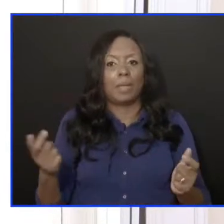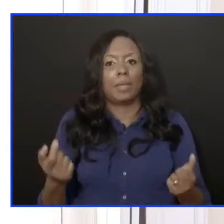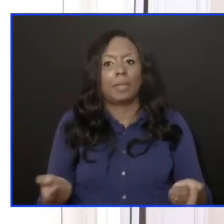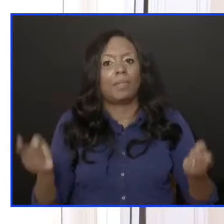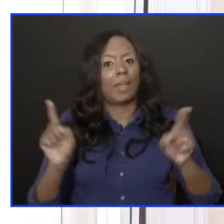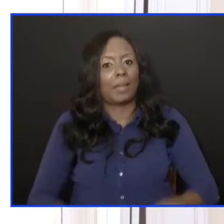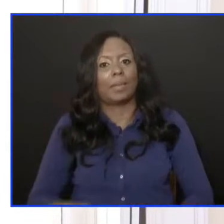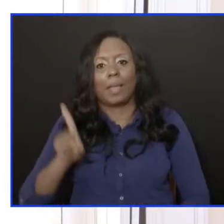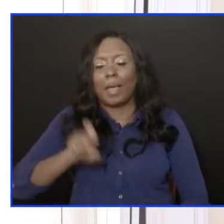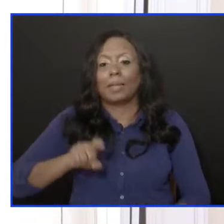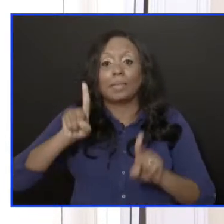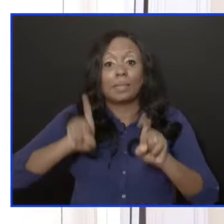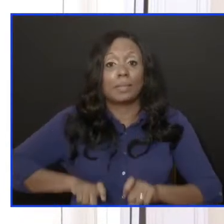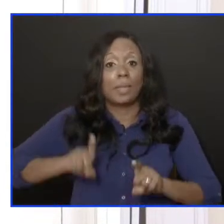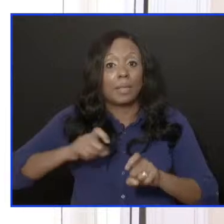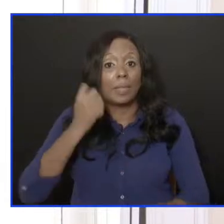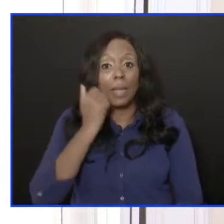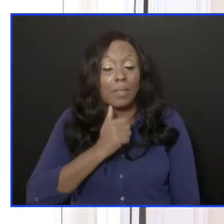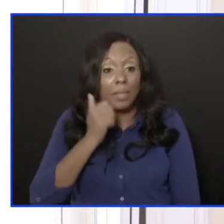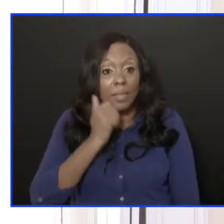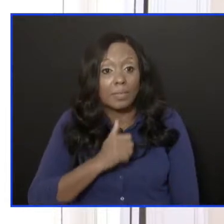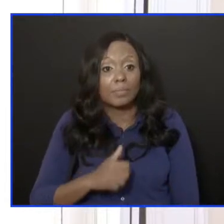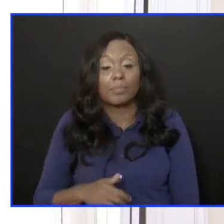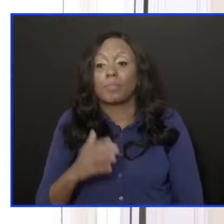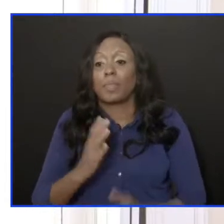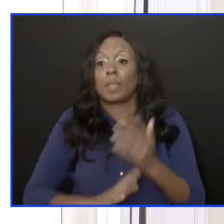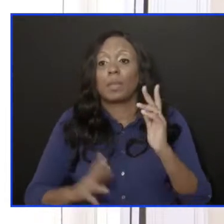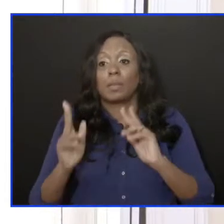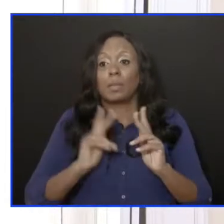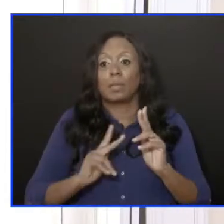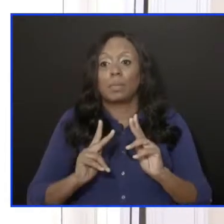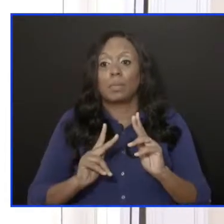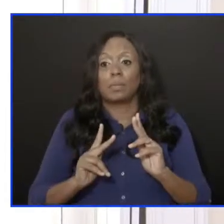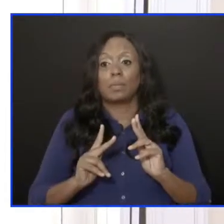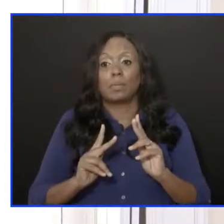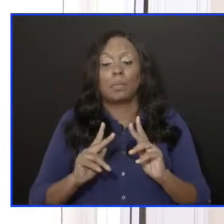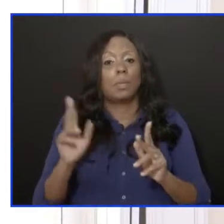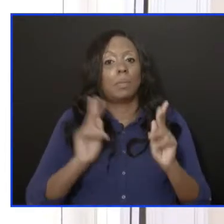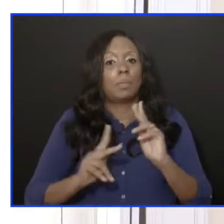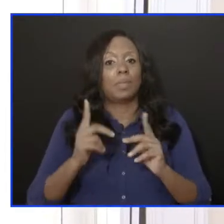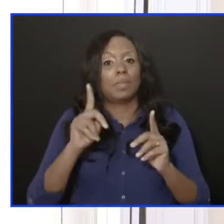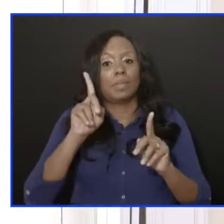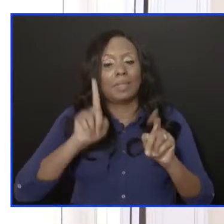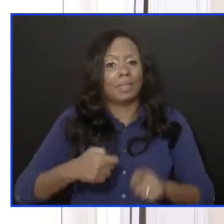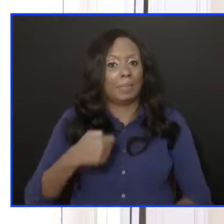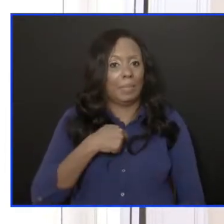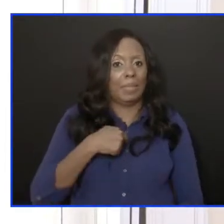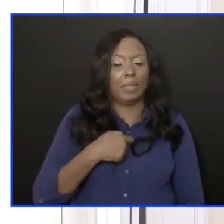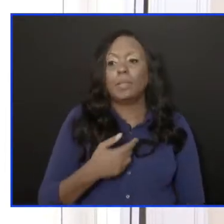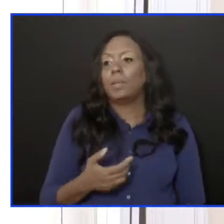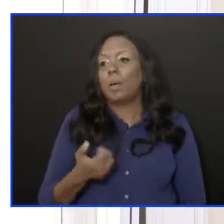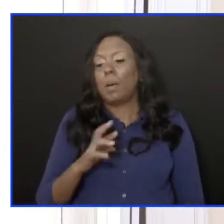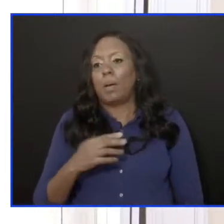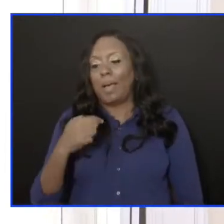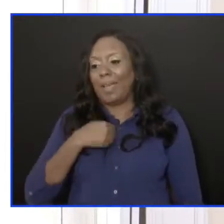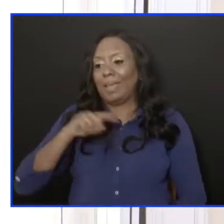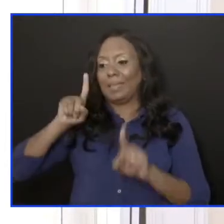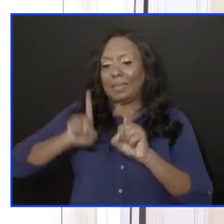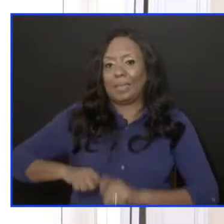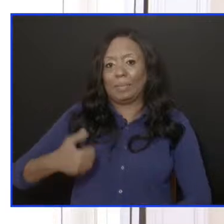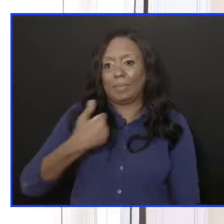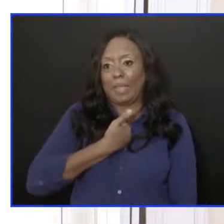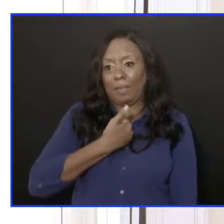test daily. In some instances, people tested me. In some instances, it was self-testing in the way in which Dr. Williams referred